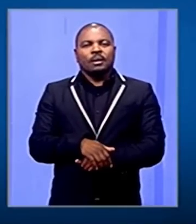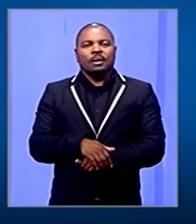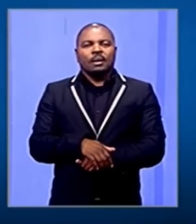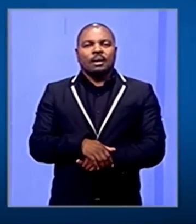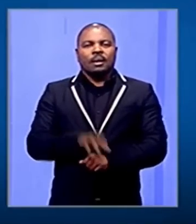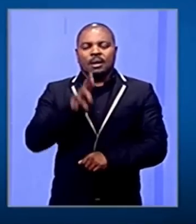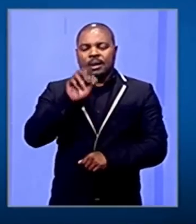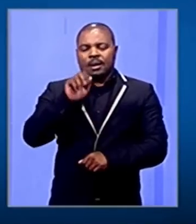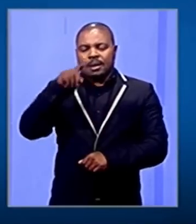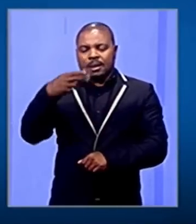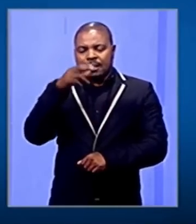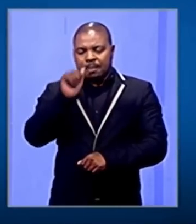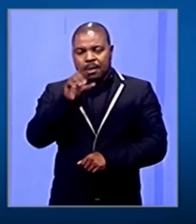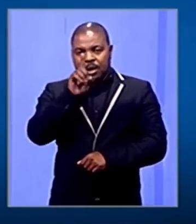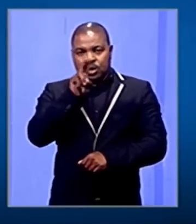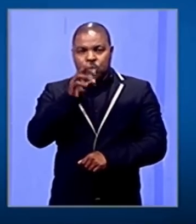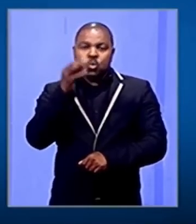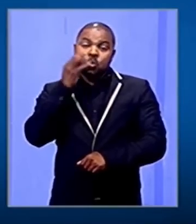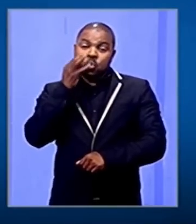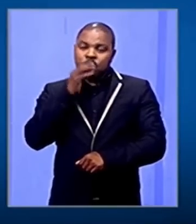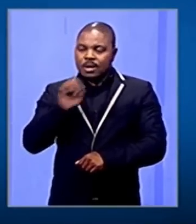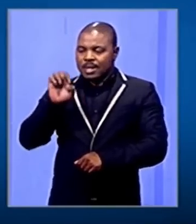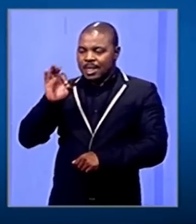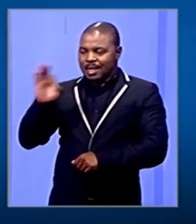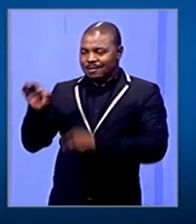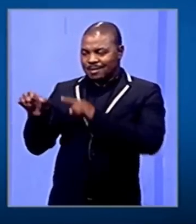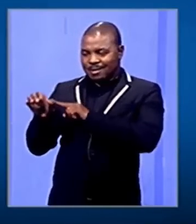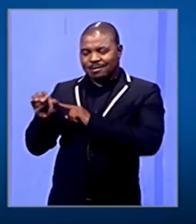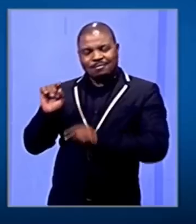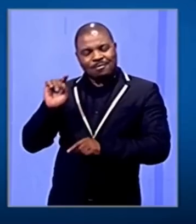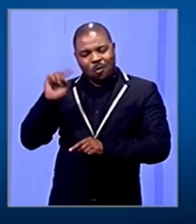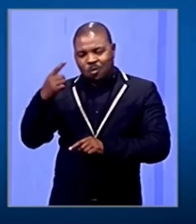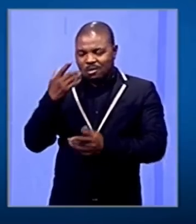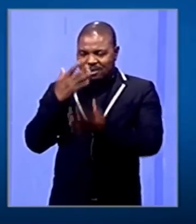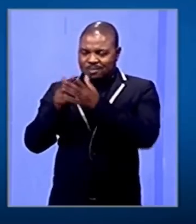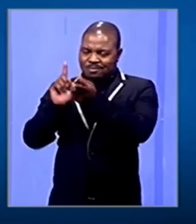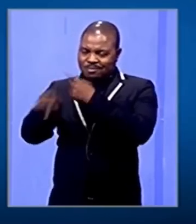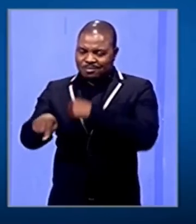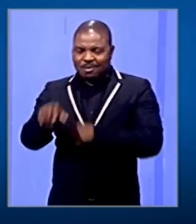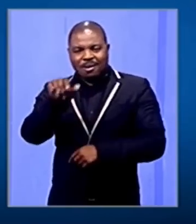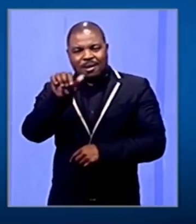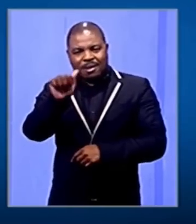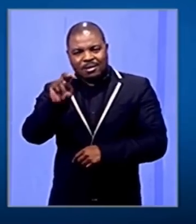Raps Raphadu a re EFF ke yona e ka tlosang ANC mo tulong e le nosi.